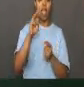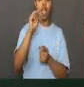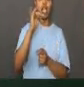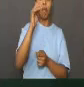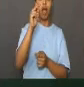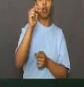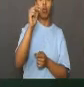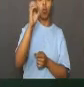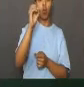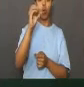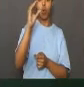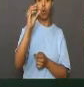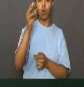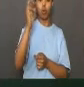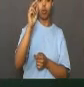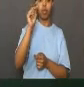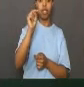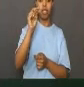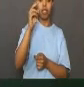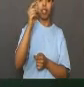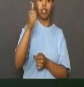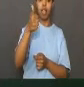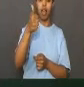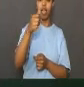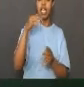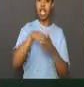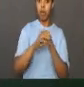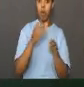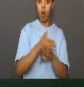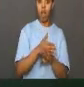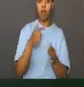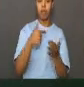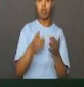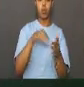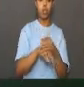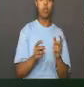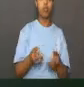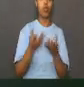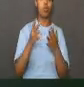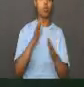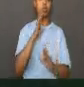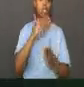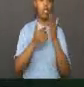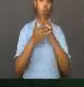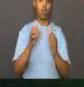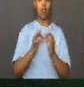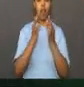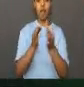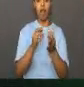The remaining stages take place inside the mitochondrion.